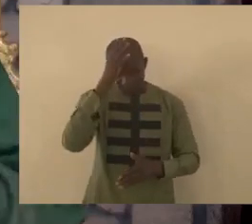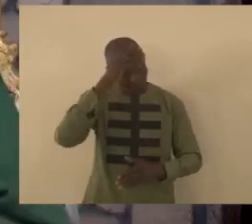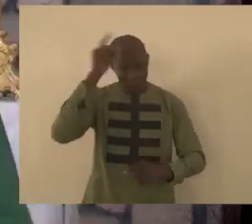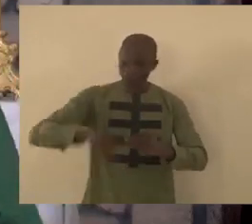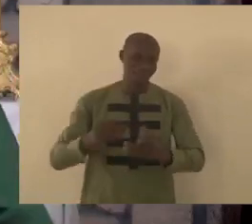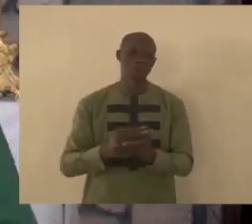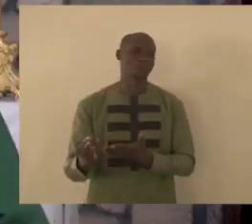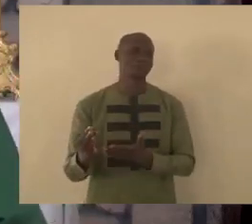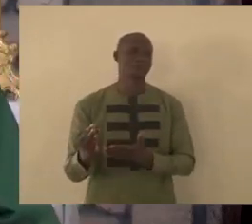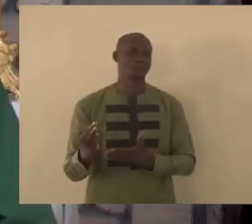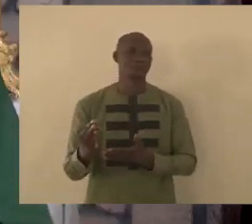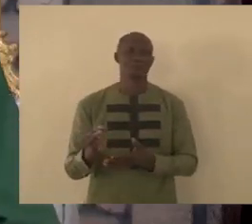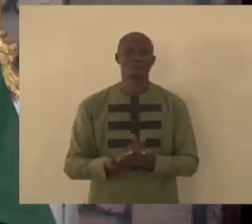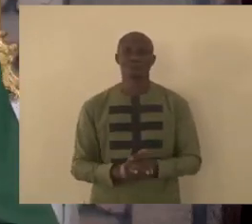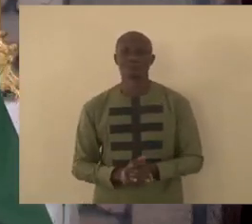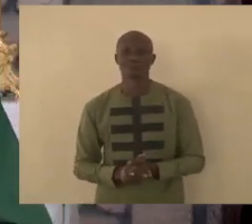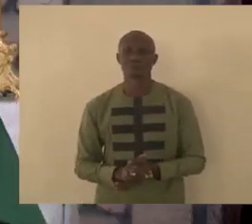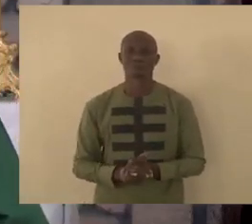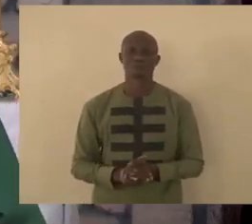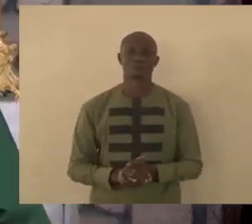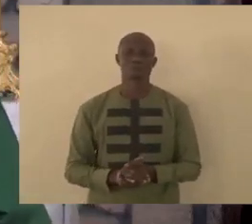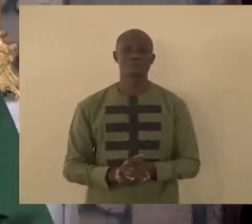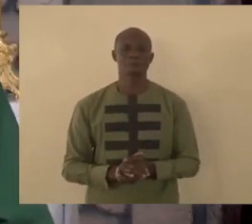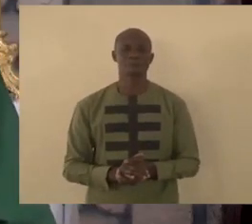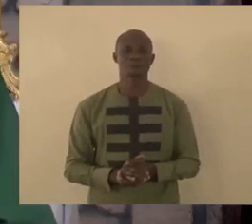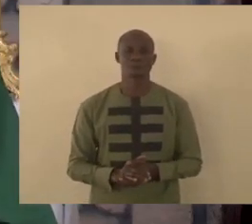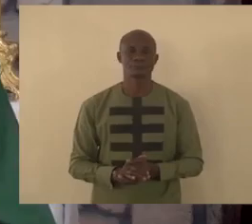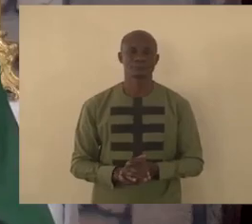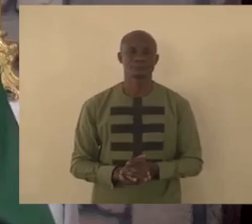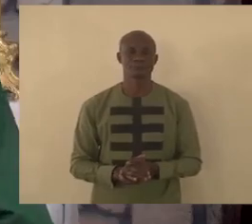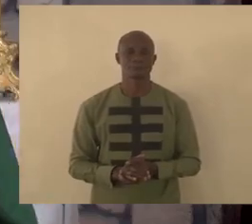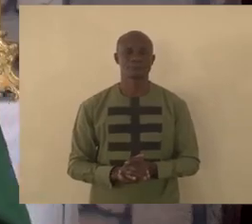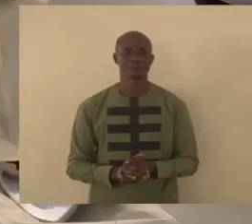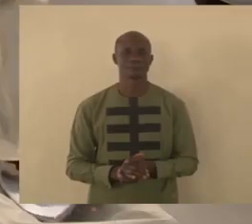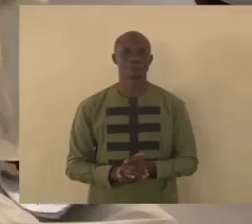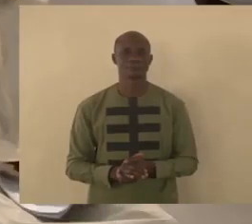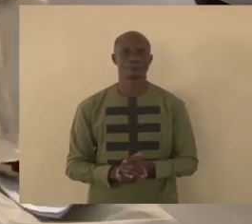he will never fail. Thank you very much. Let us put our hands together for him.